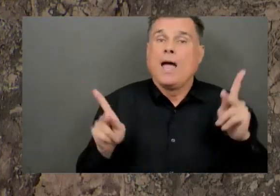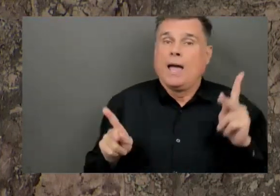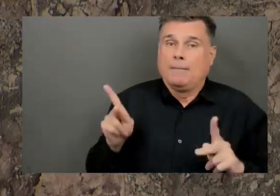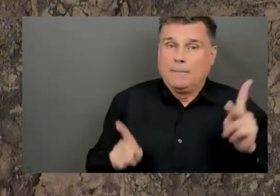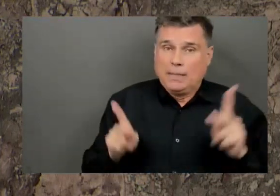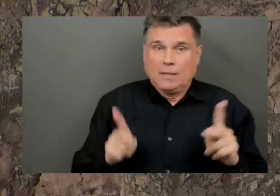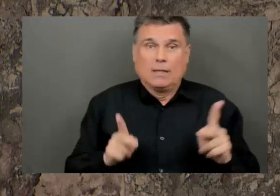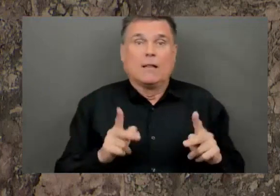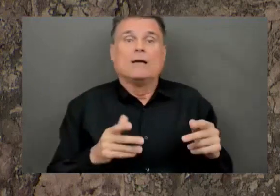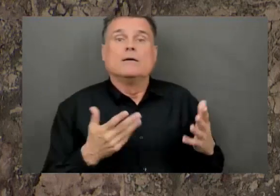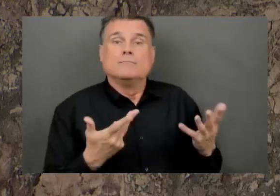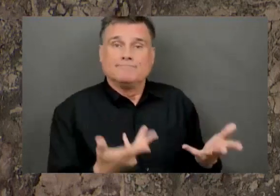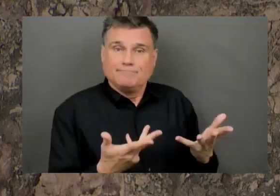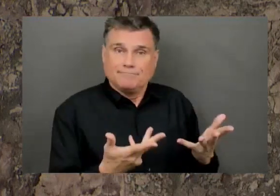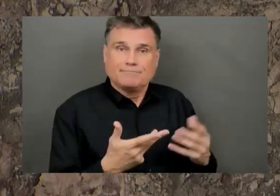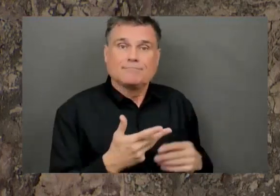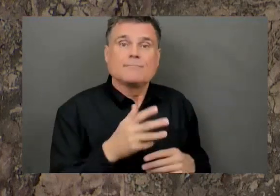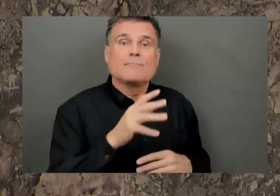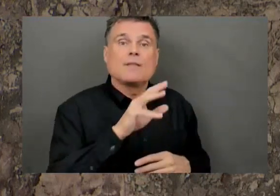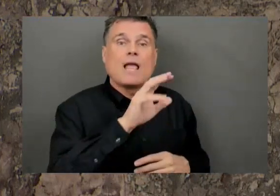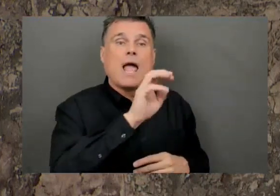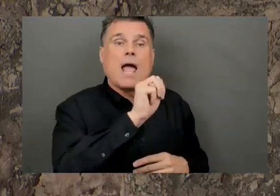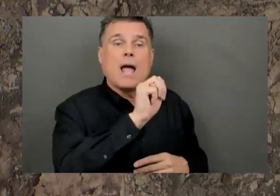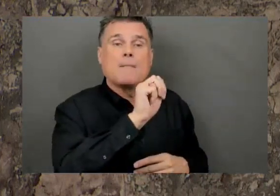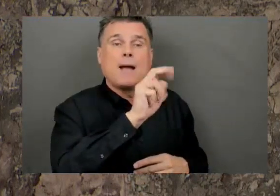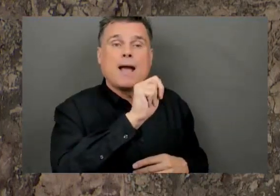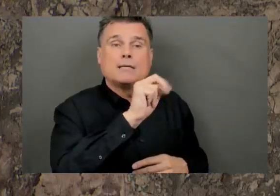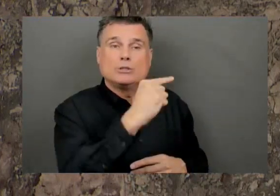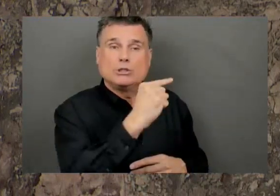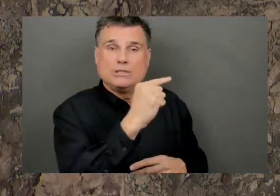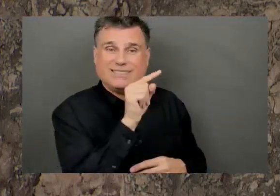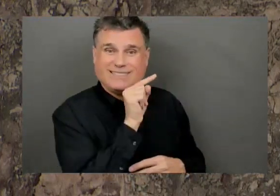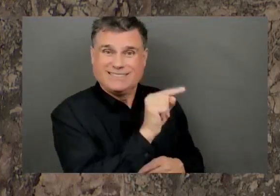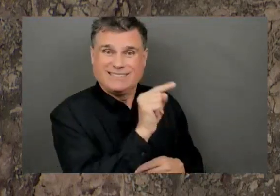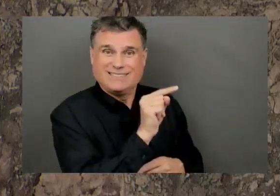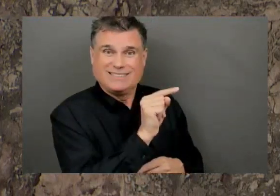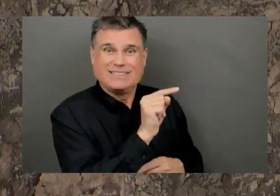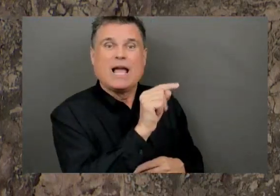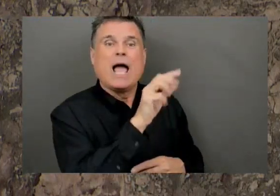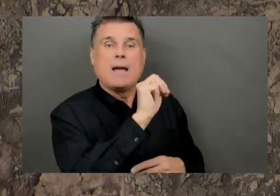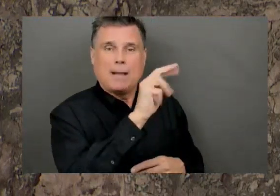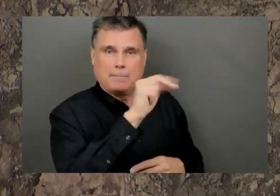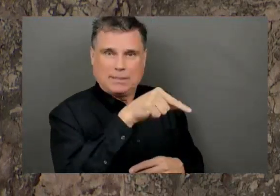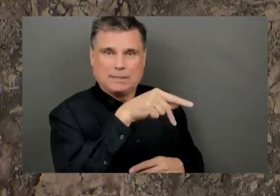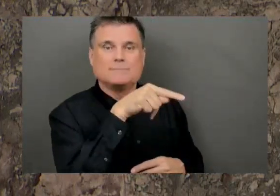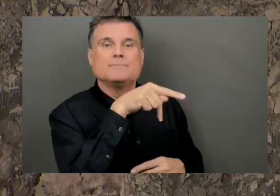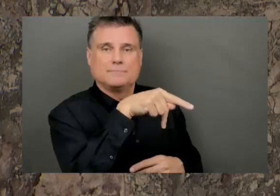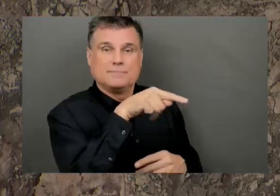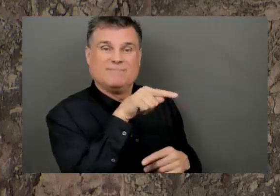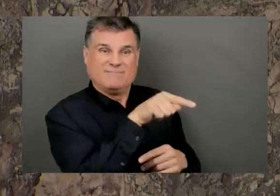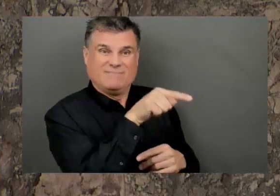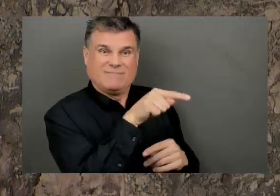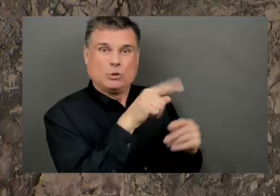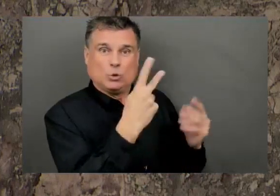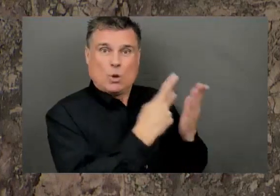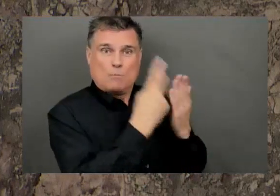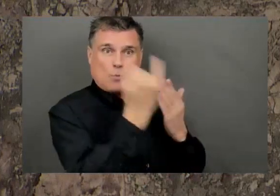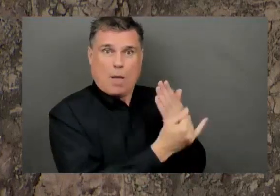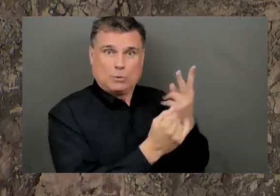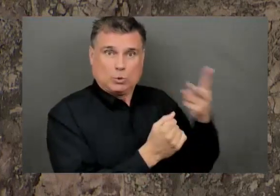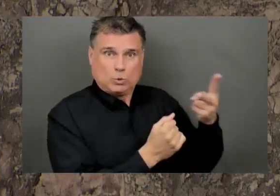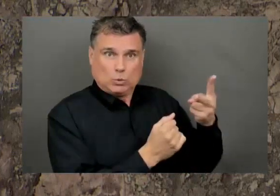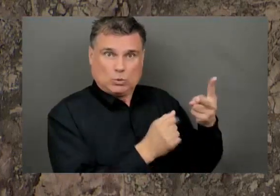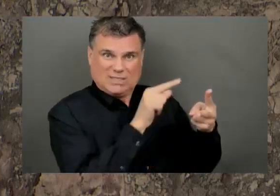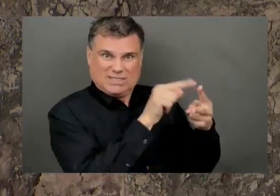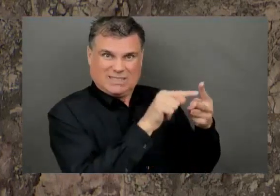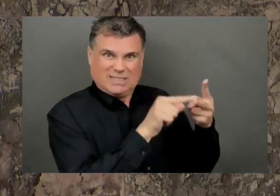My office has acted with all of the information we've had at the time that we've received it. When we received new information this weekend,